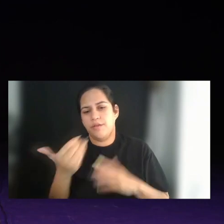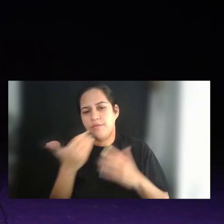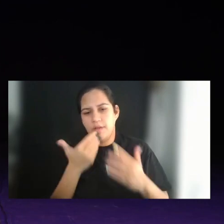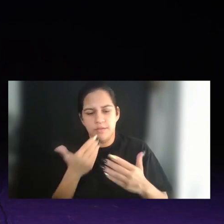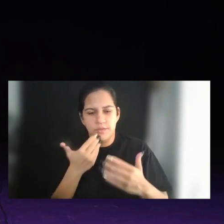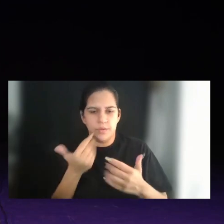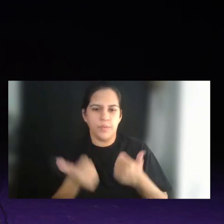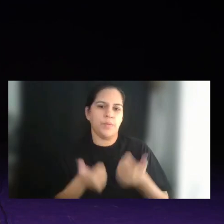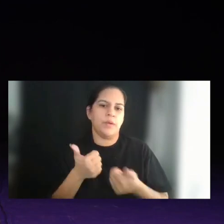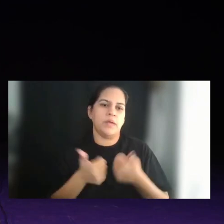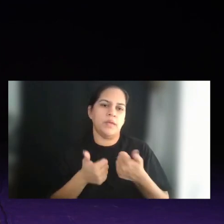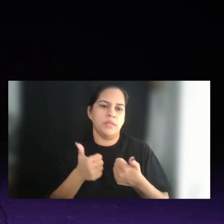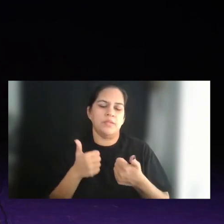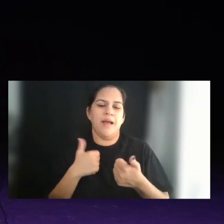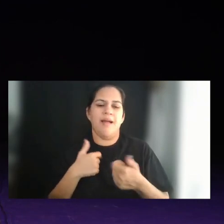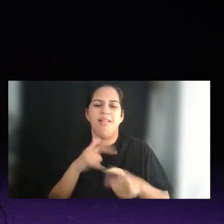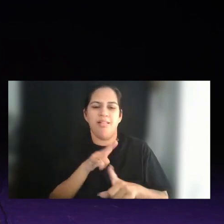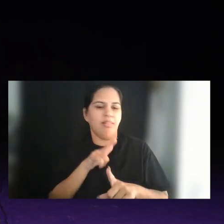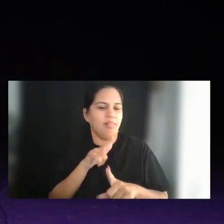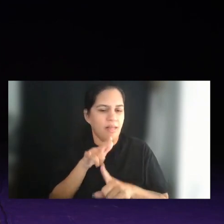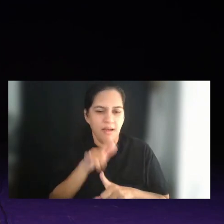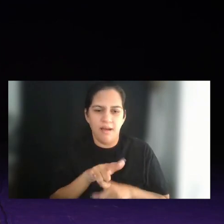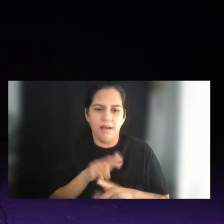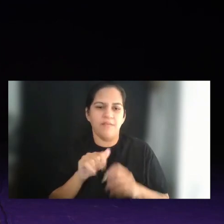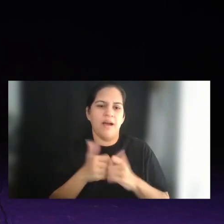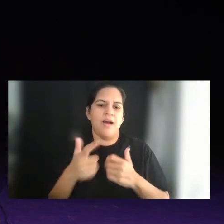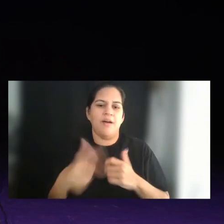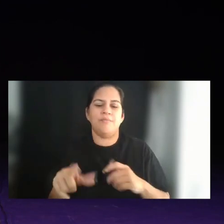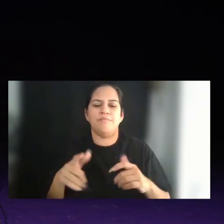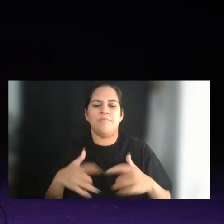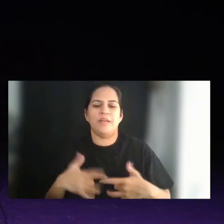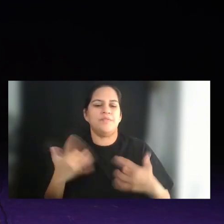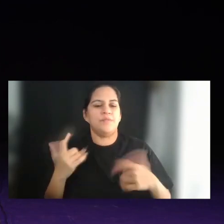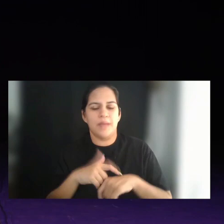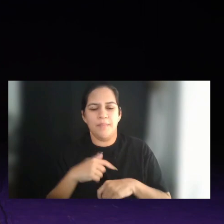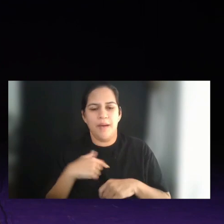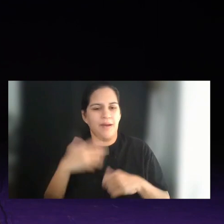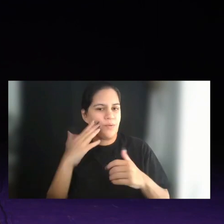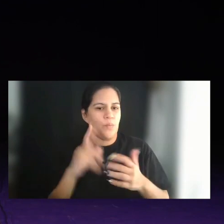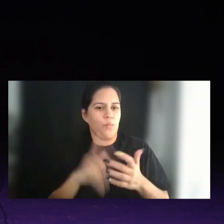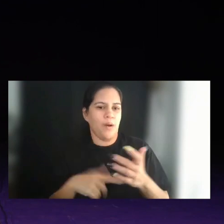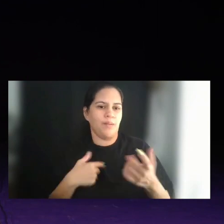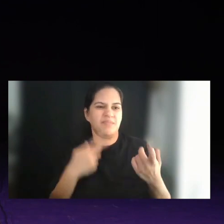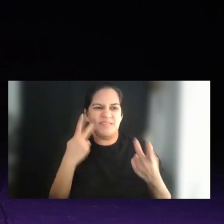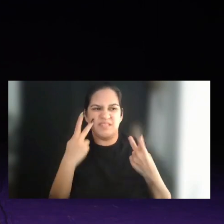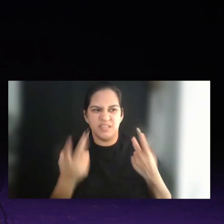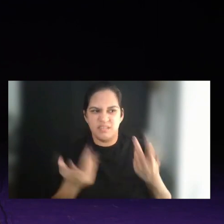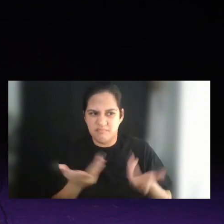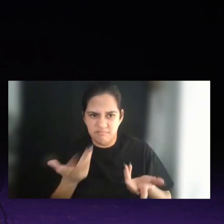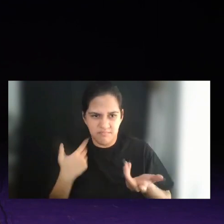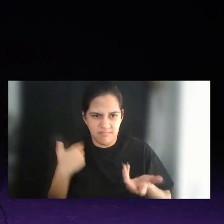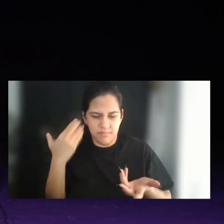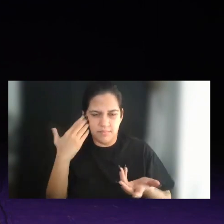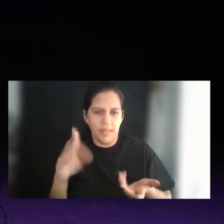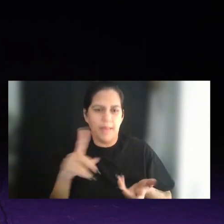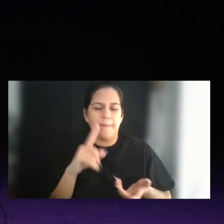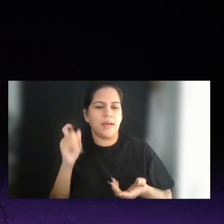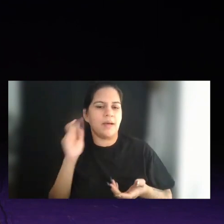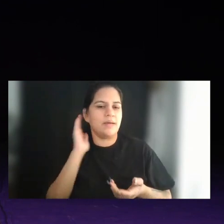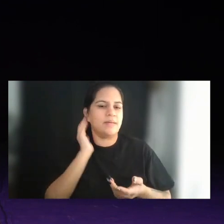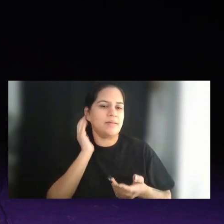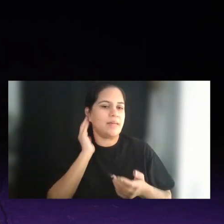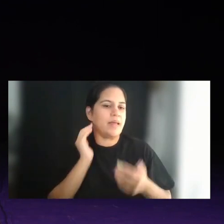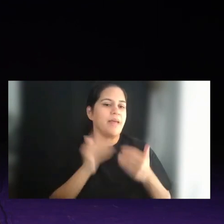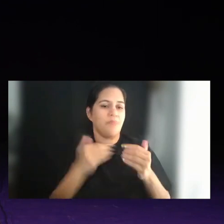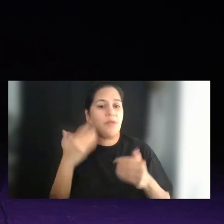love how at festival time, I often don't know what I'm about to see. Because even though I know you work really hard on the programs,